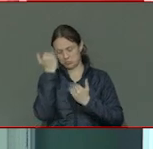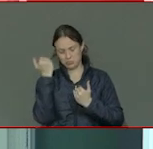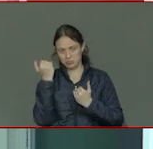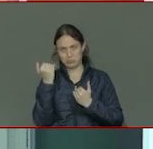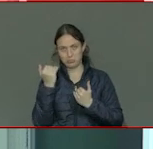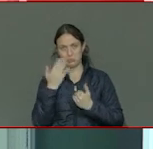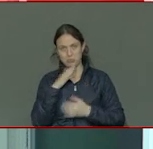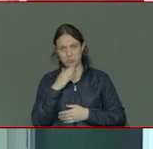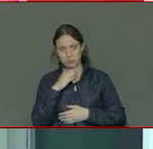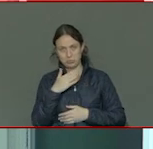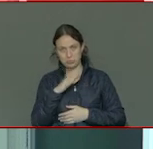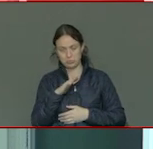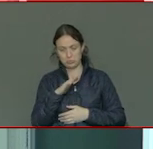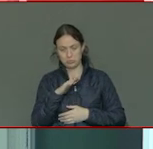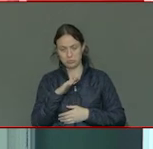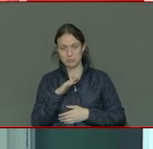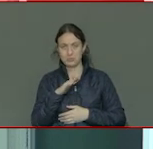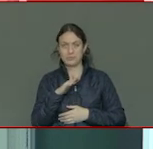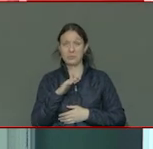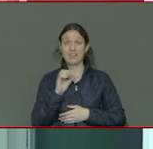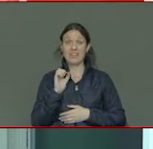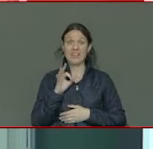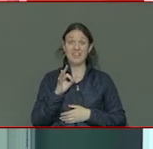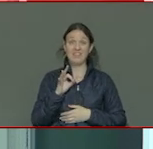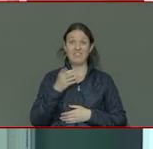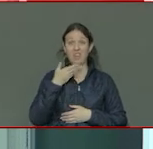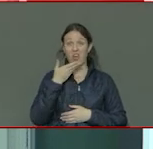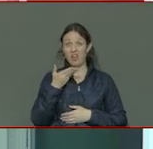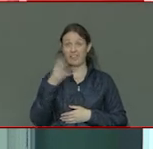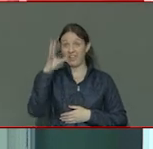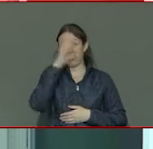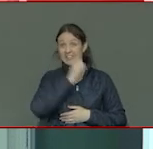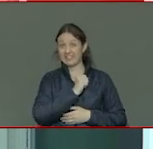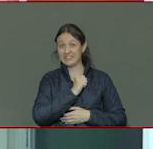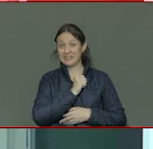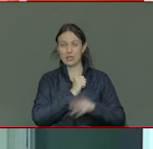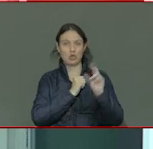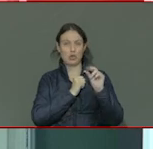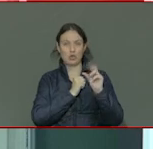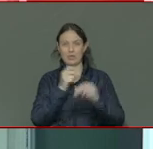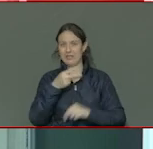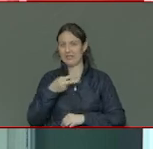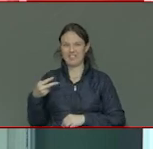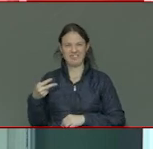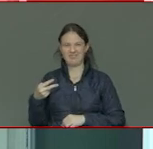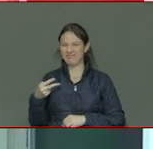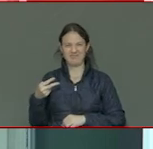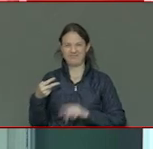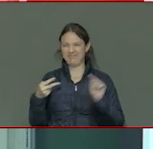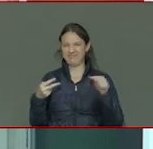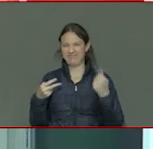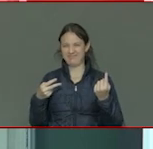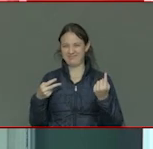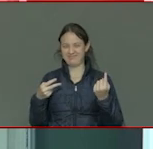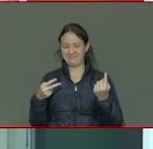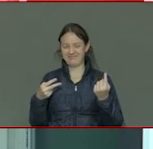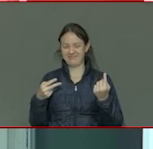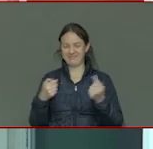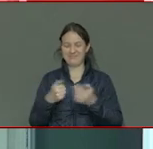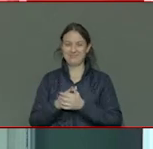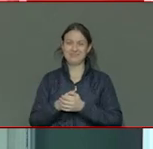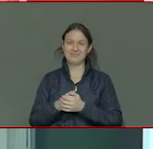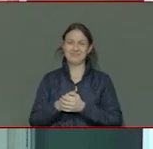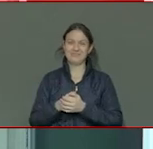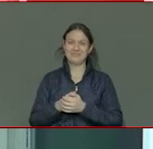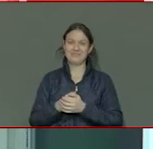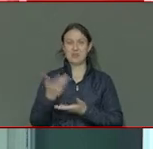The answer, if you want to guess, it's not going to be equal to. Okay, so you actually have